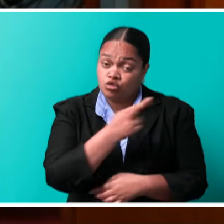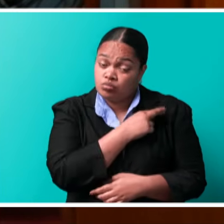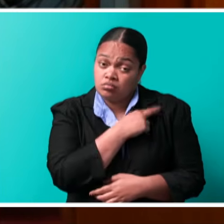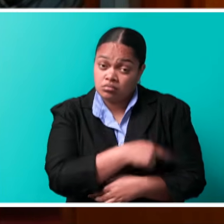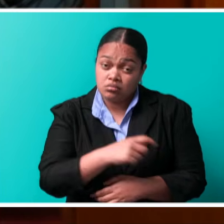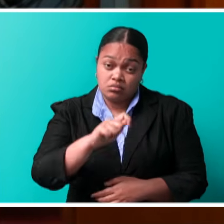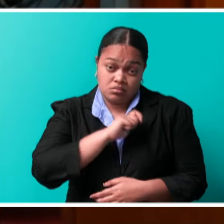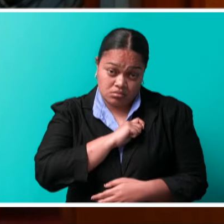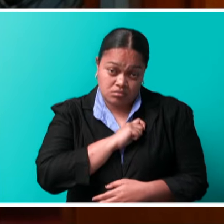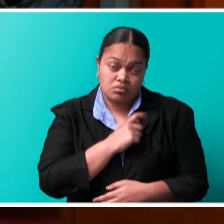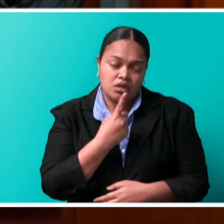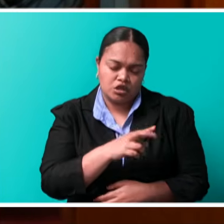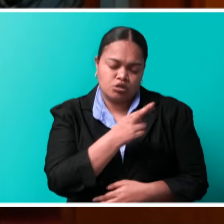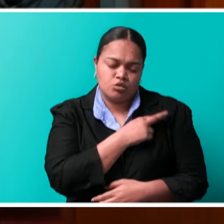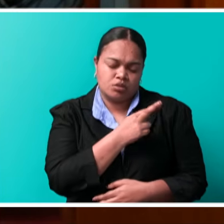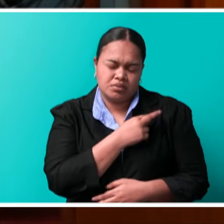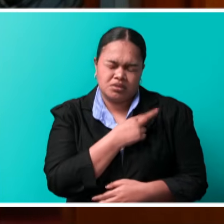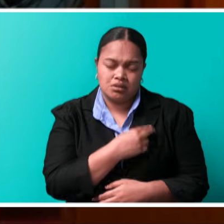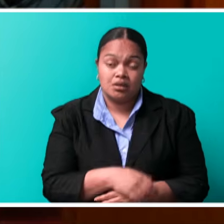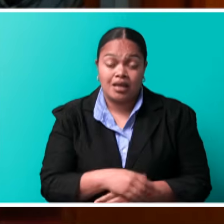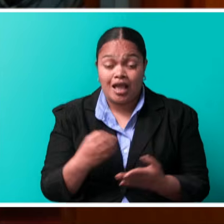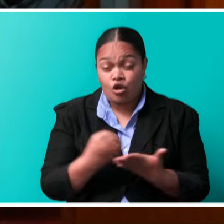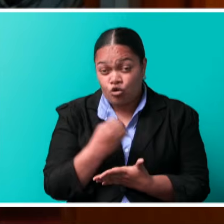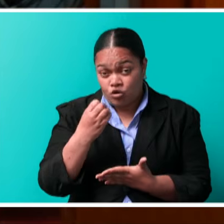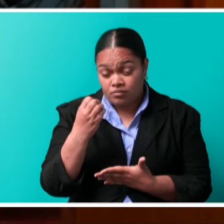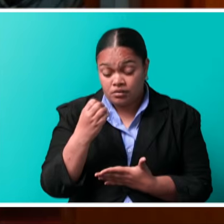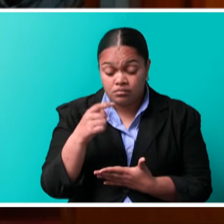and responsibility. The economic pillar of the Union